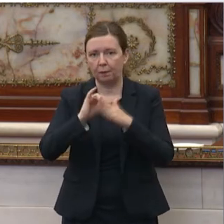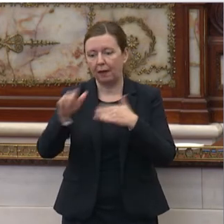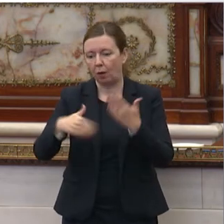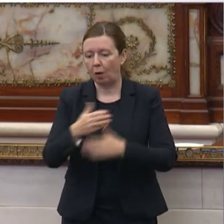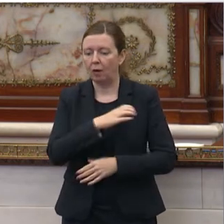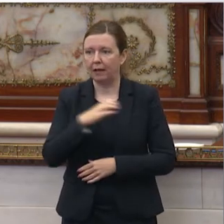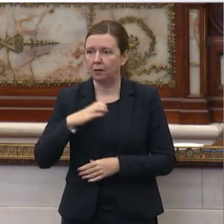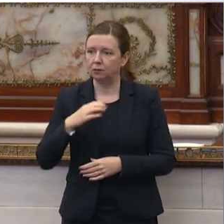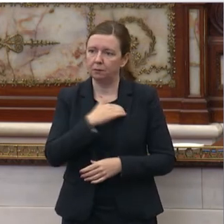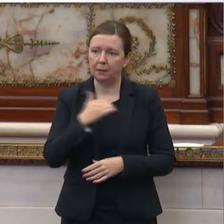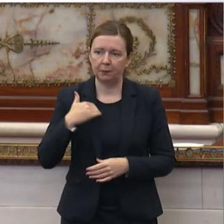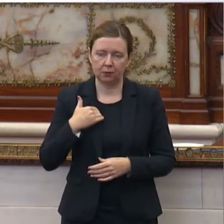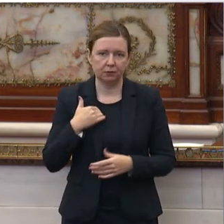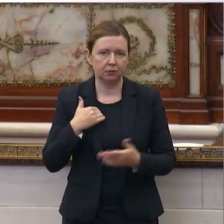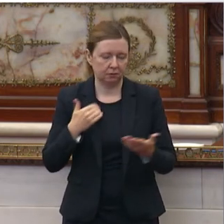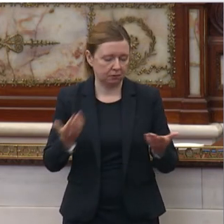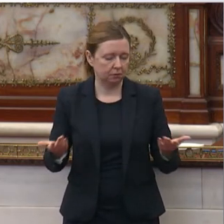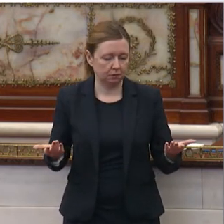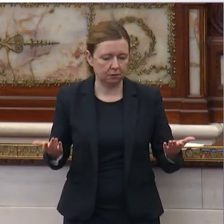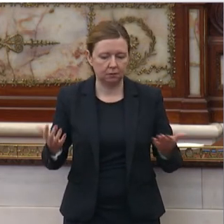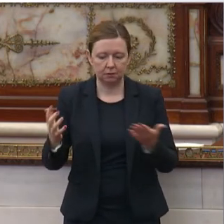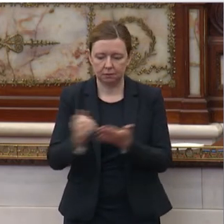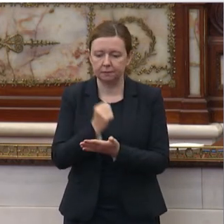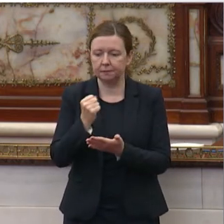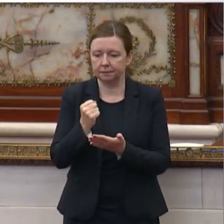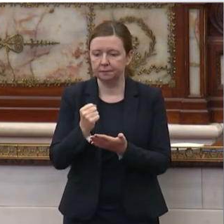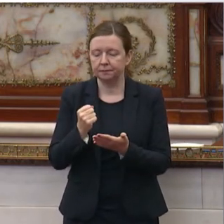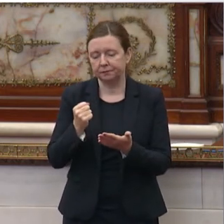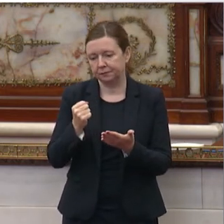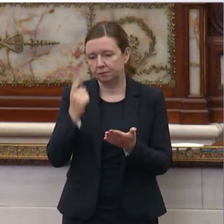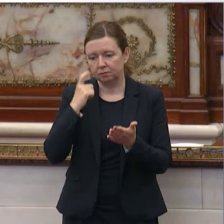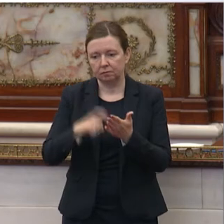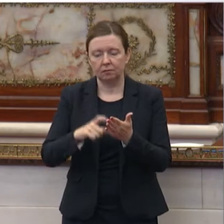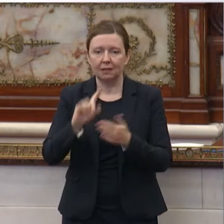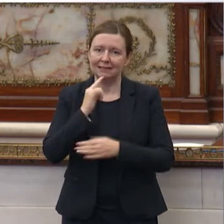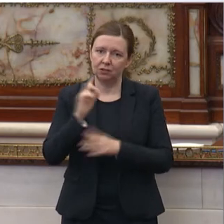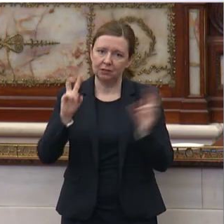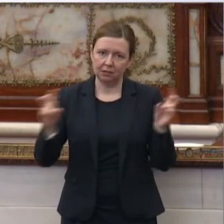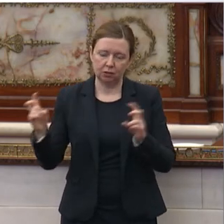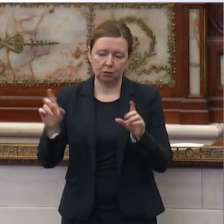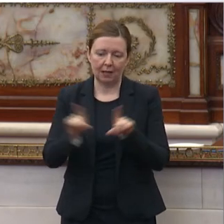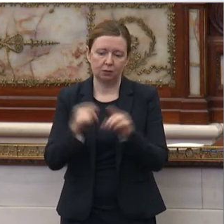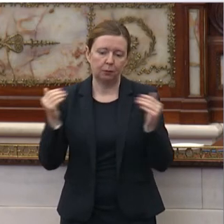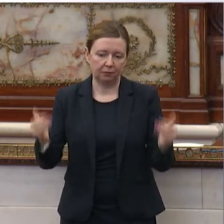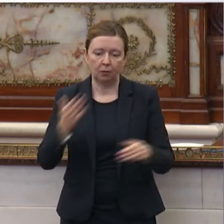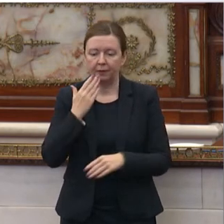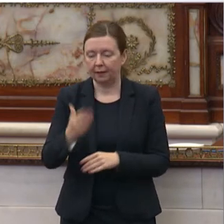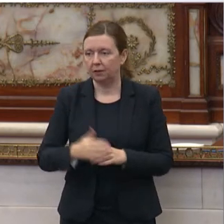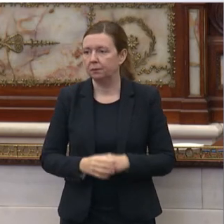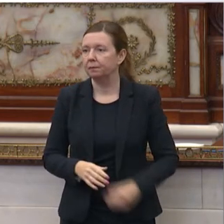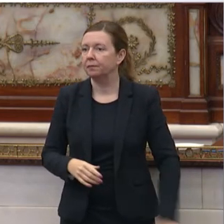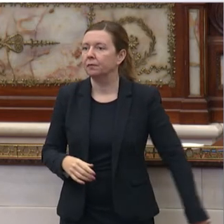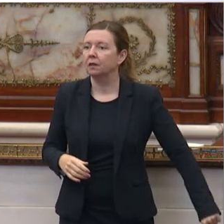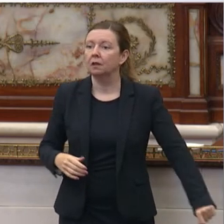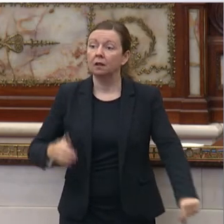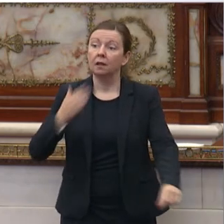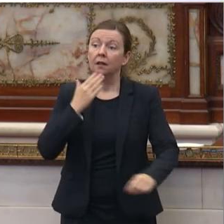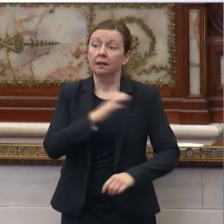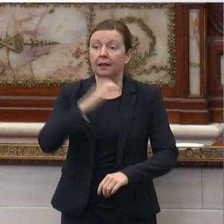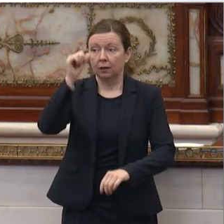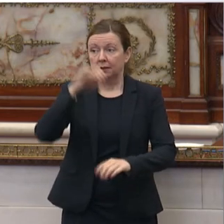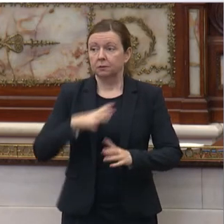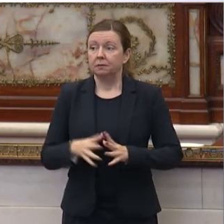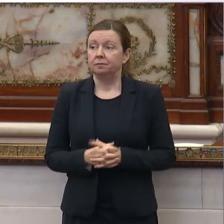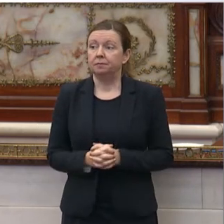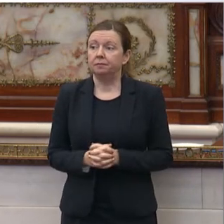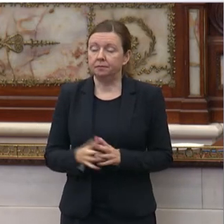councils members take note of this serious issue as we move forward. Thank you. Thank you, Councilman.